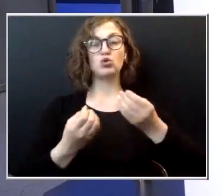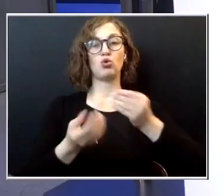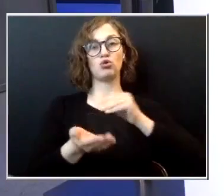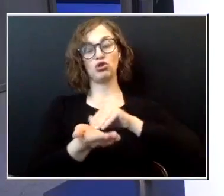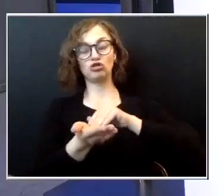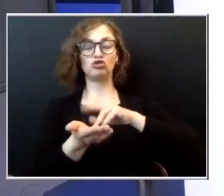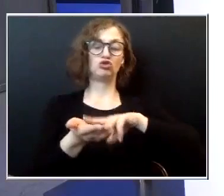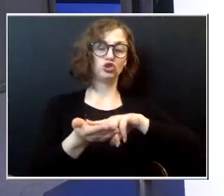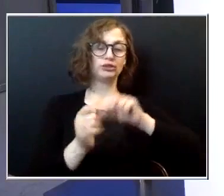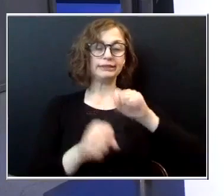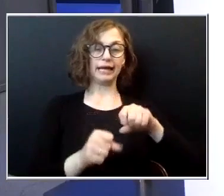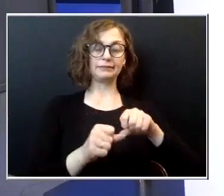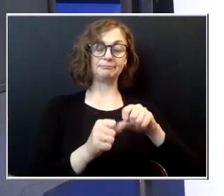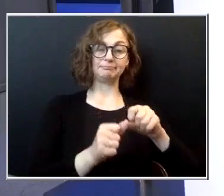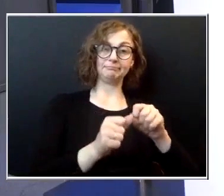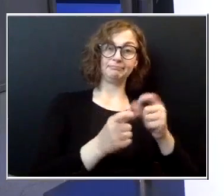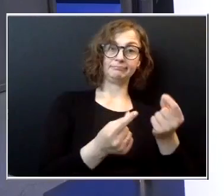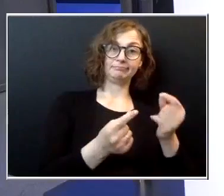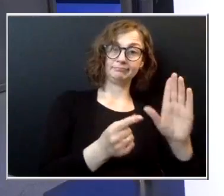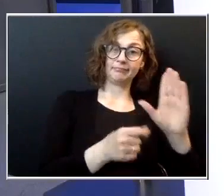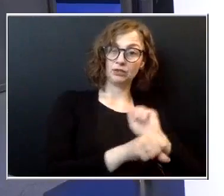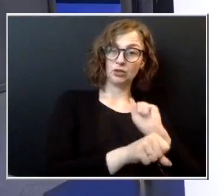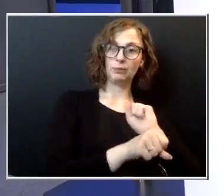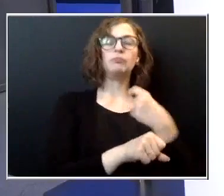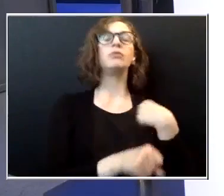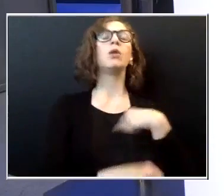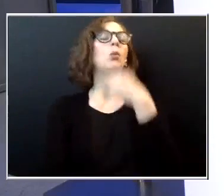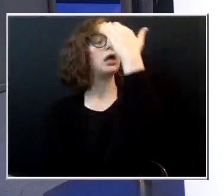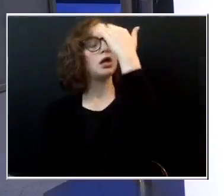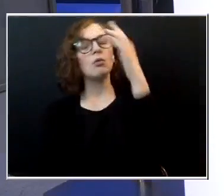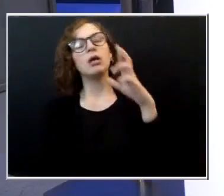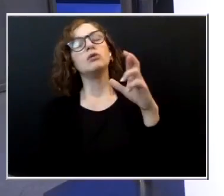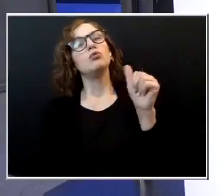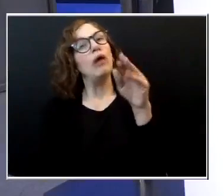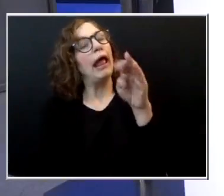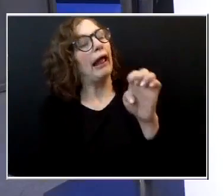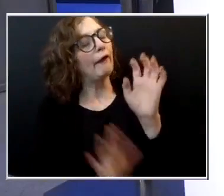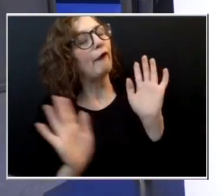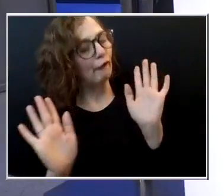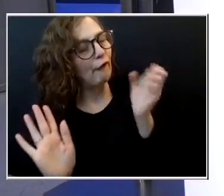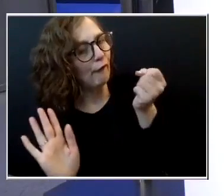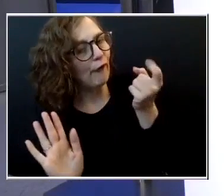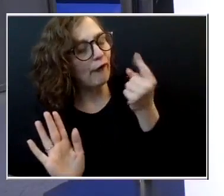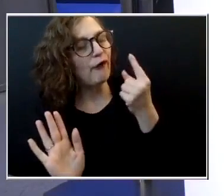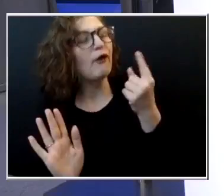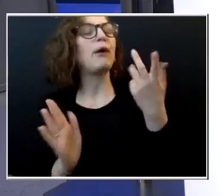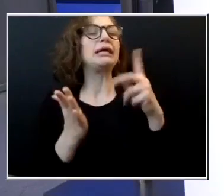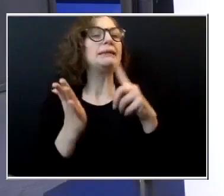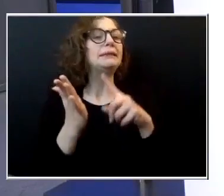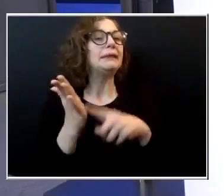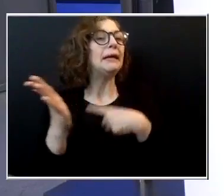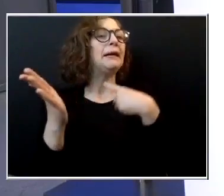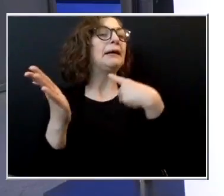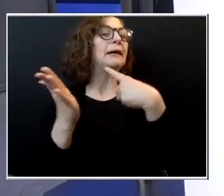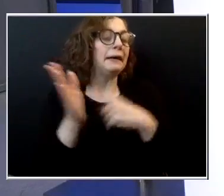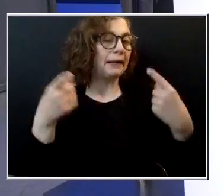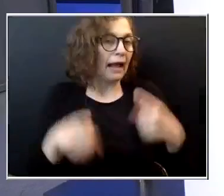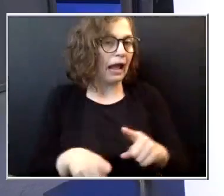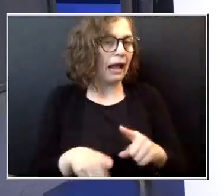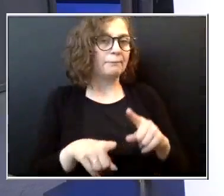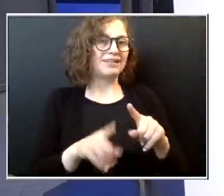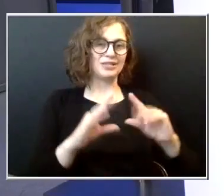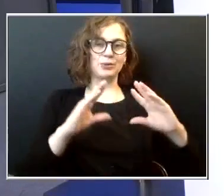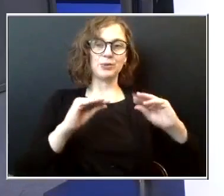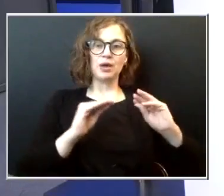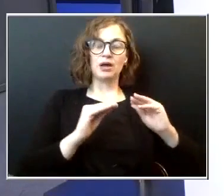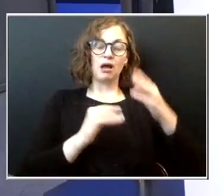but we have heard of these cases where a sponge gets left inside someone. How does that happen? Well, I mean, there's a lot